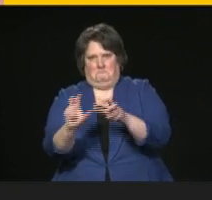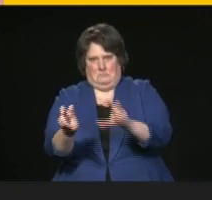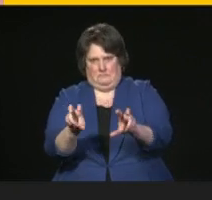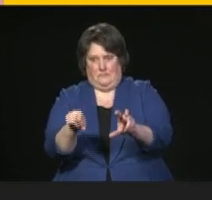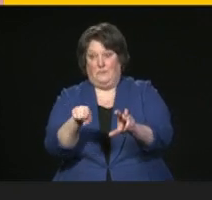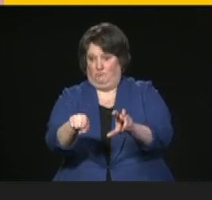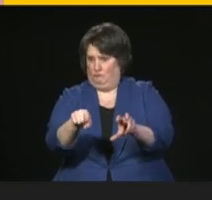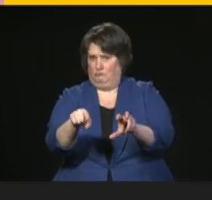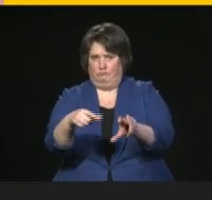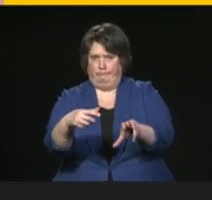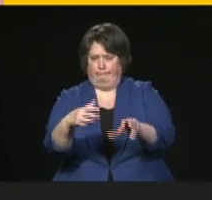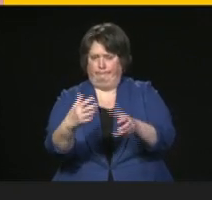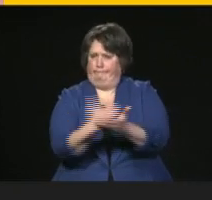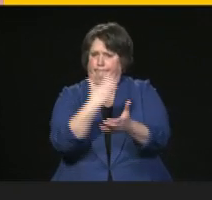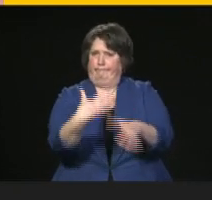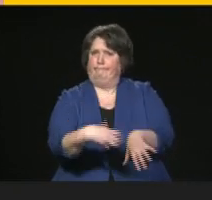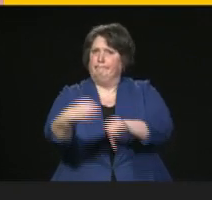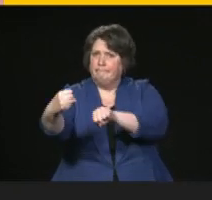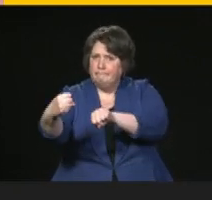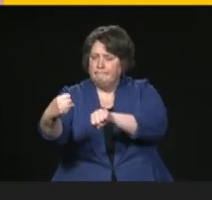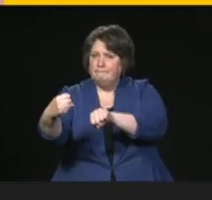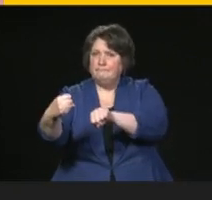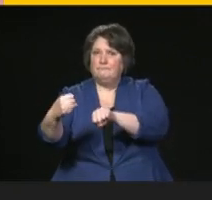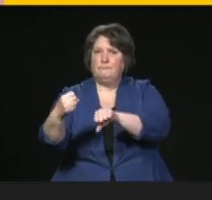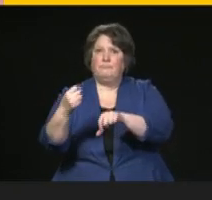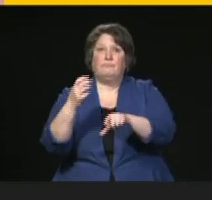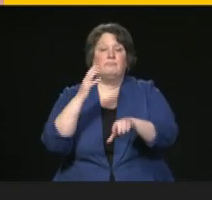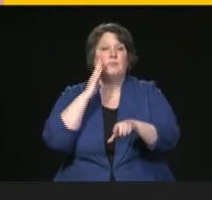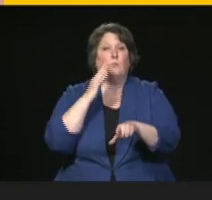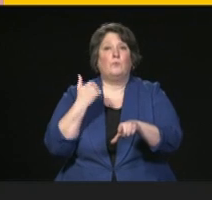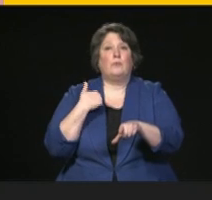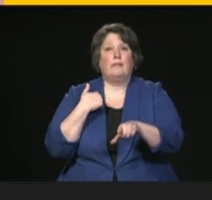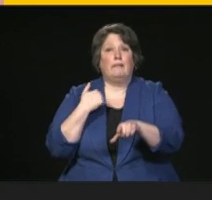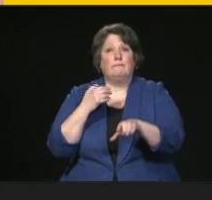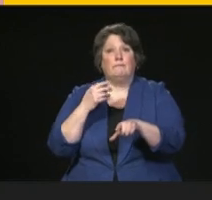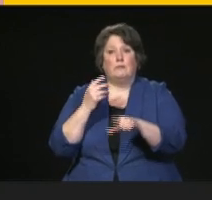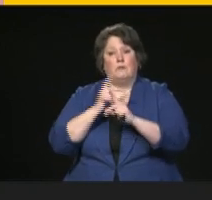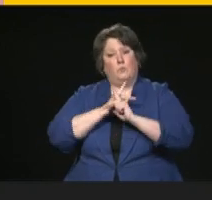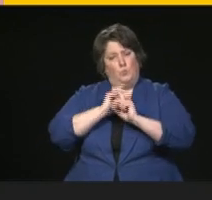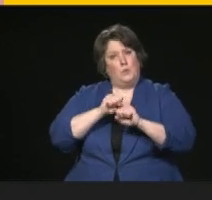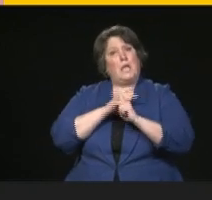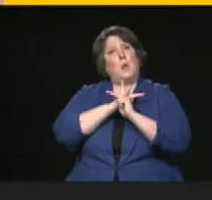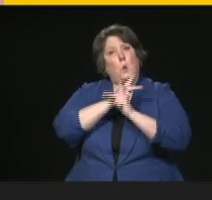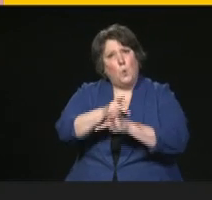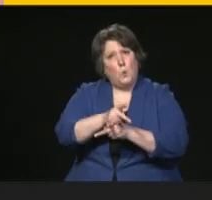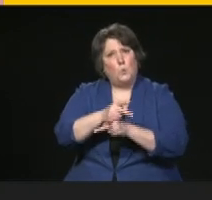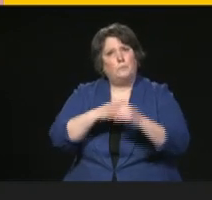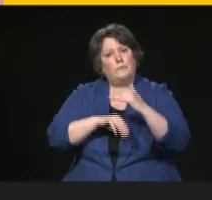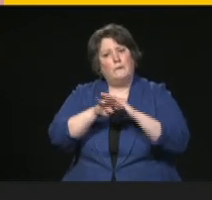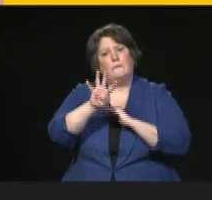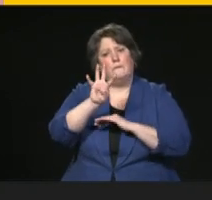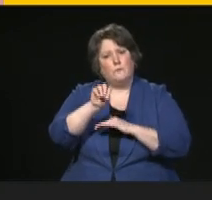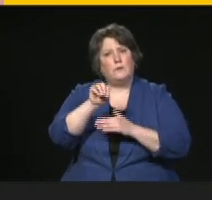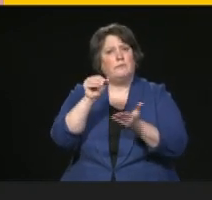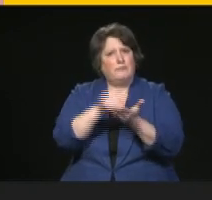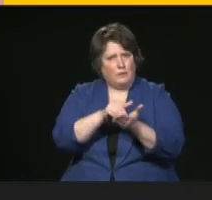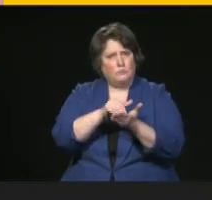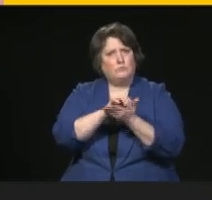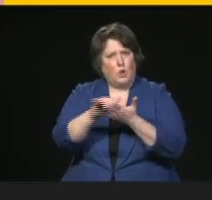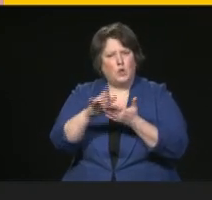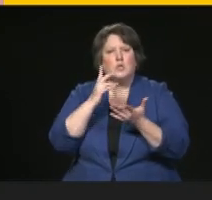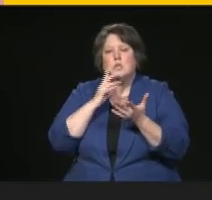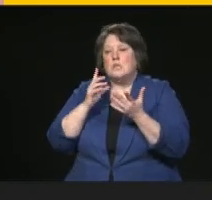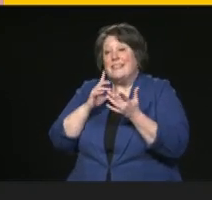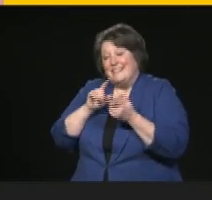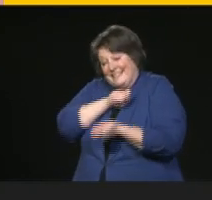There'll be $40,000 in loans. The minister will give us more details soon, but the